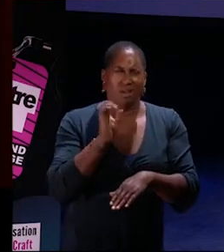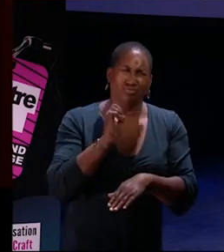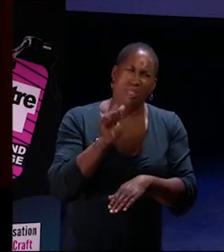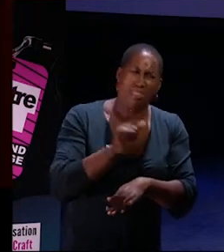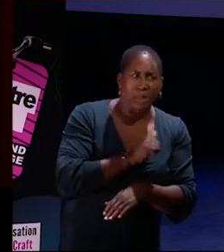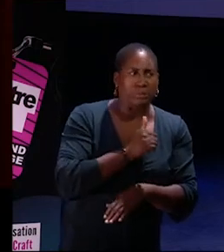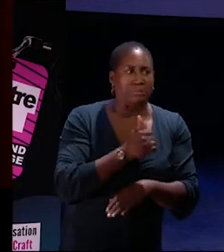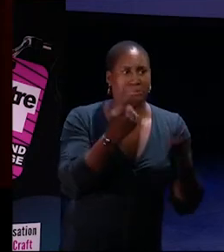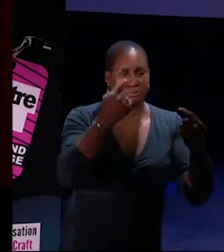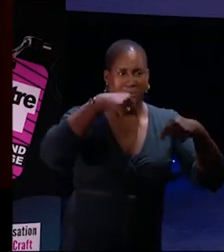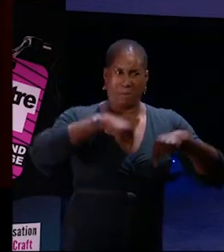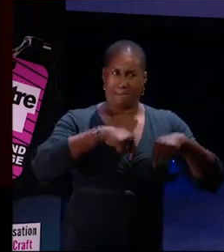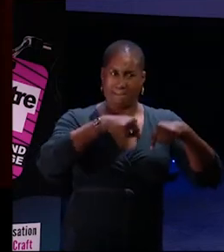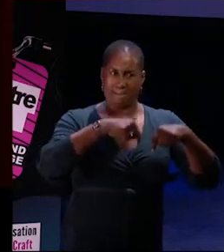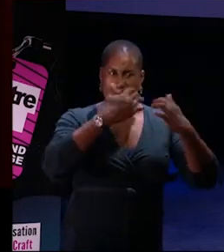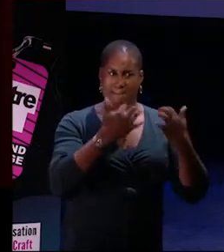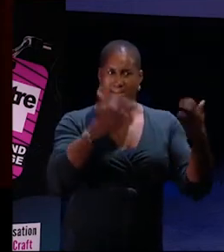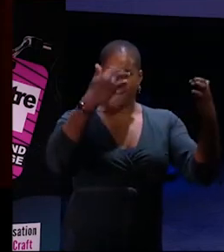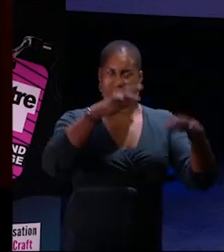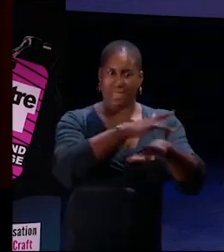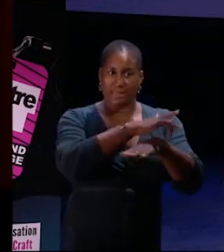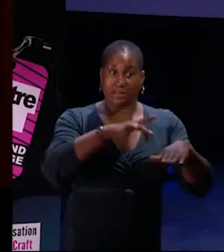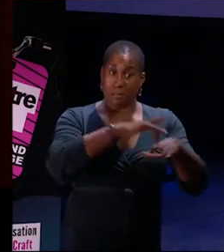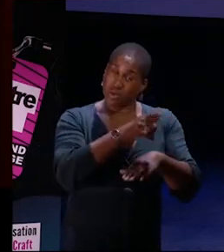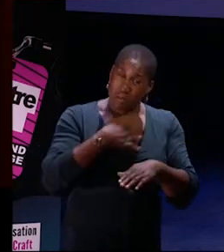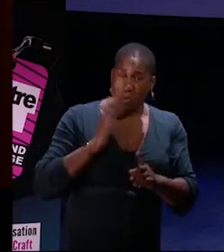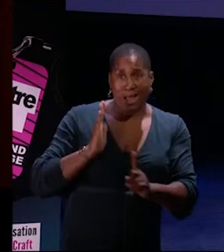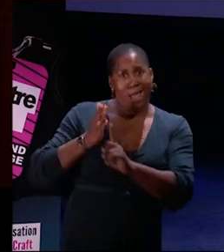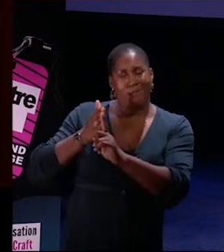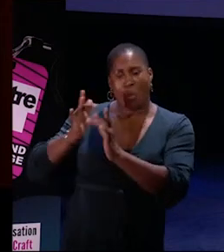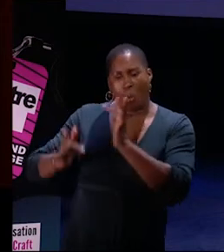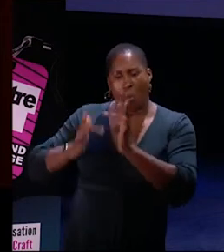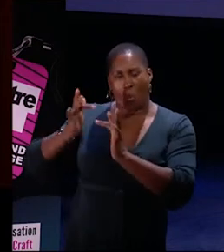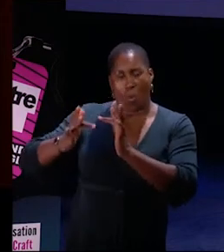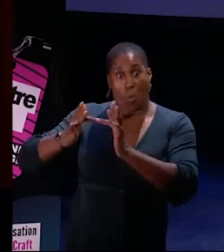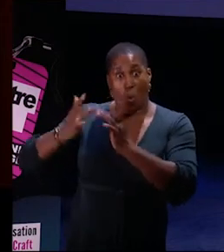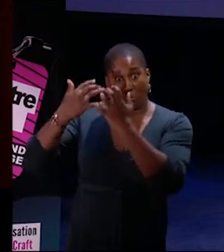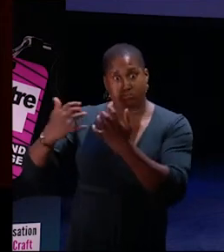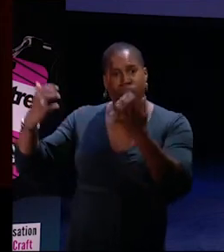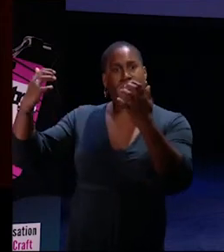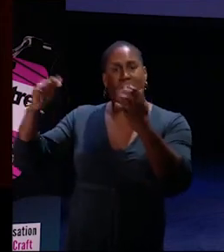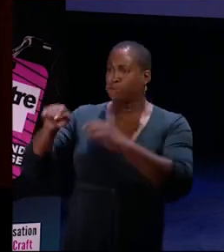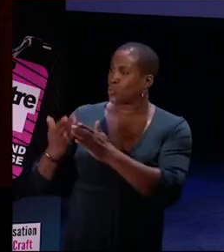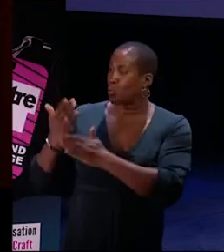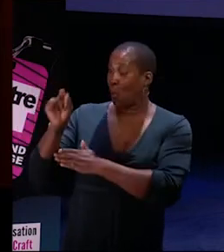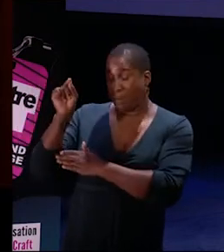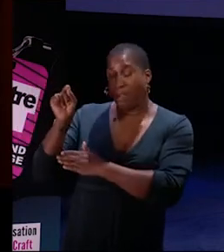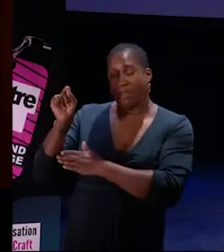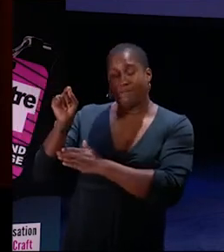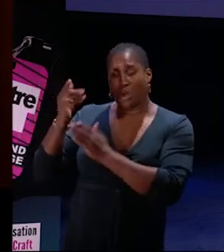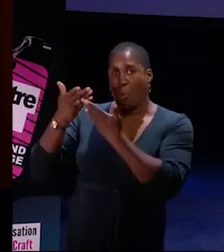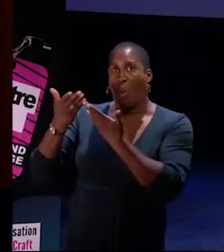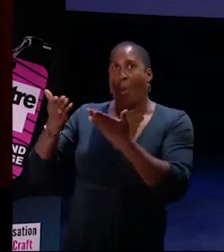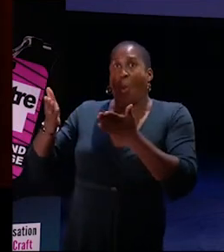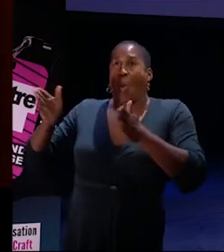to have a relationship in a different way with your online audience as well. And that opens up a new opportunity for you as an organization,